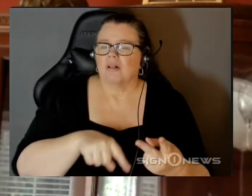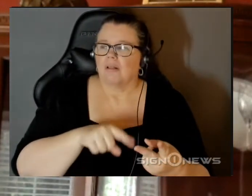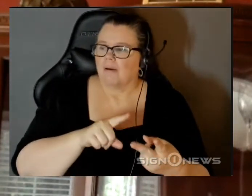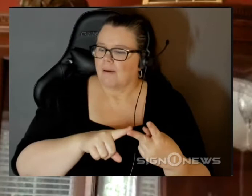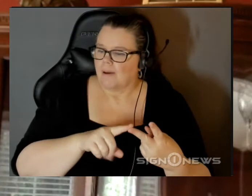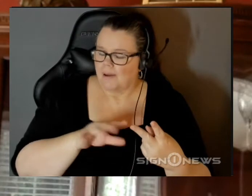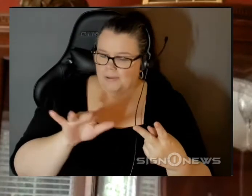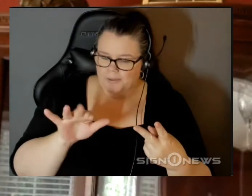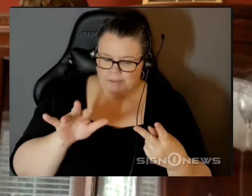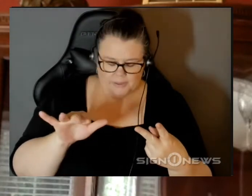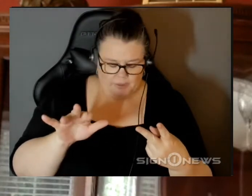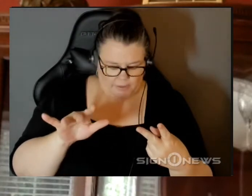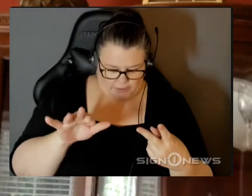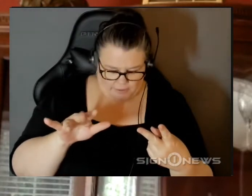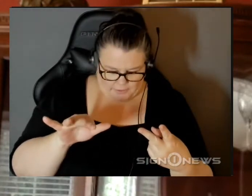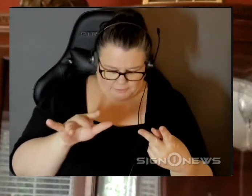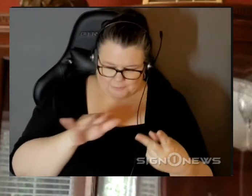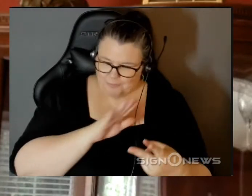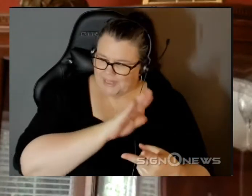his